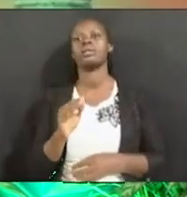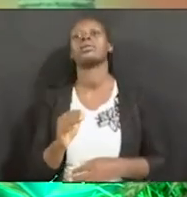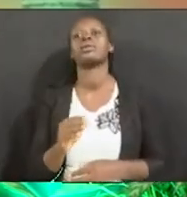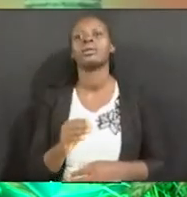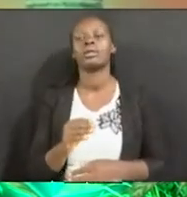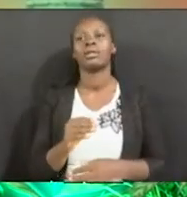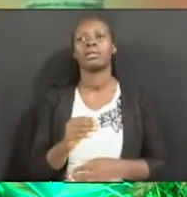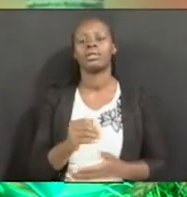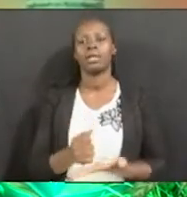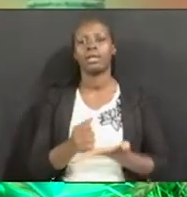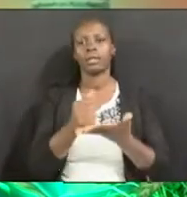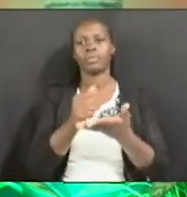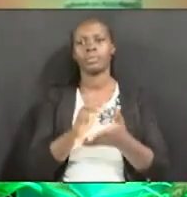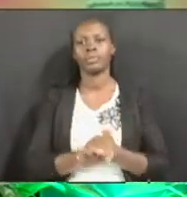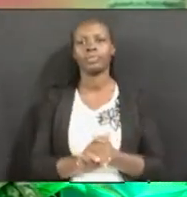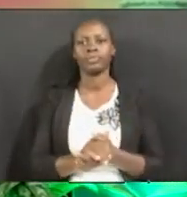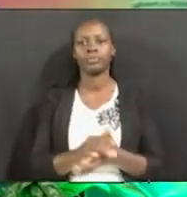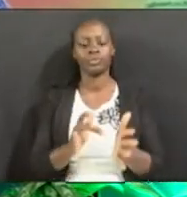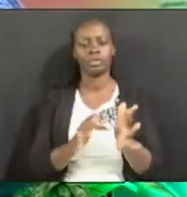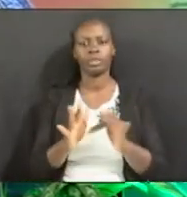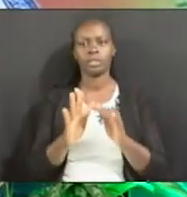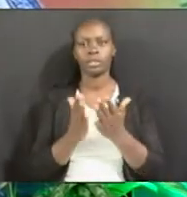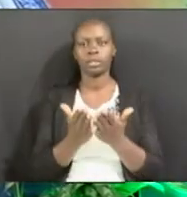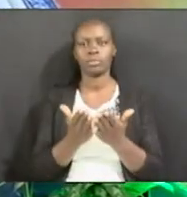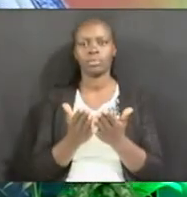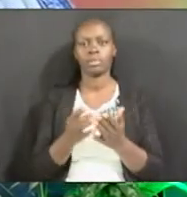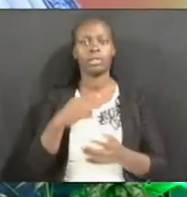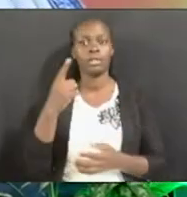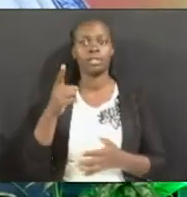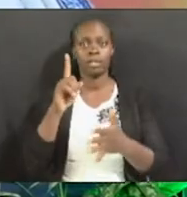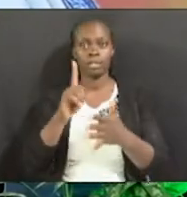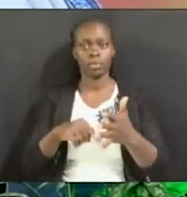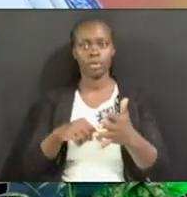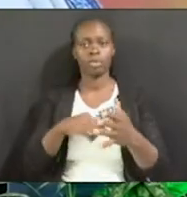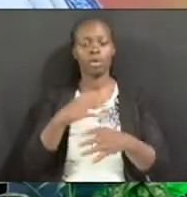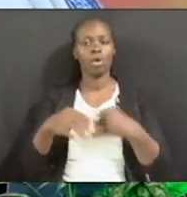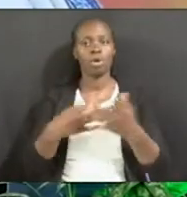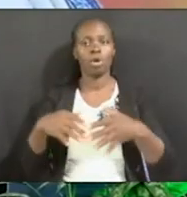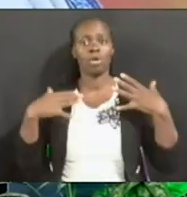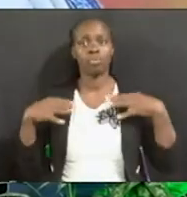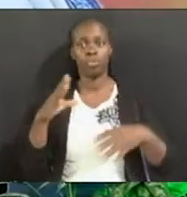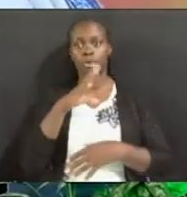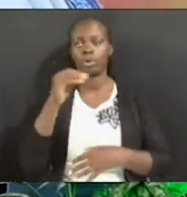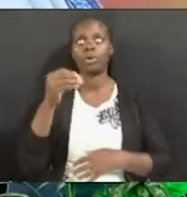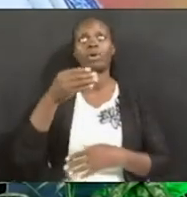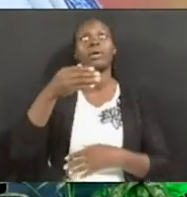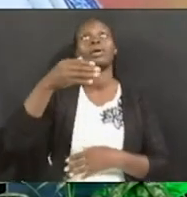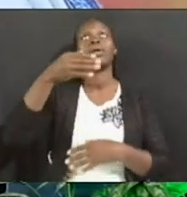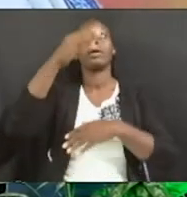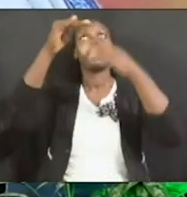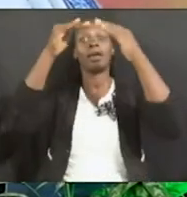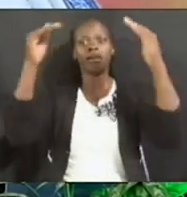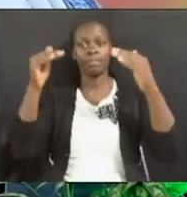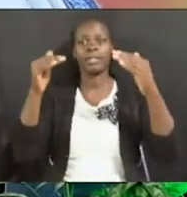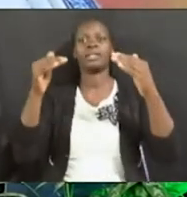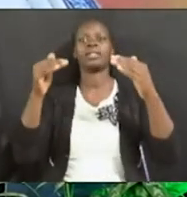quitters. The Bible says those who will make it to heaven were those who persevered till the